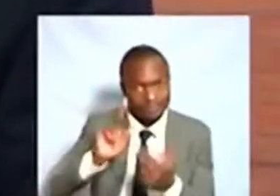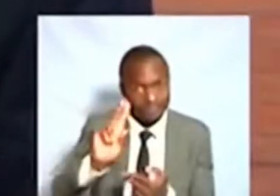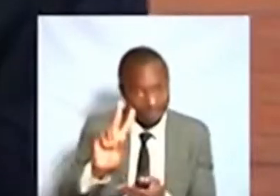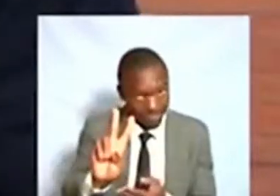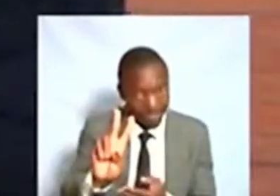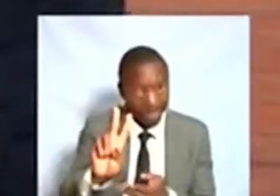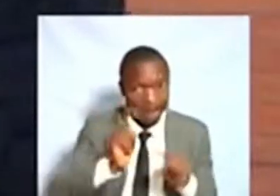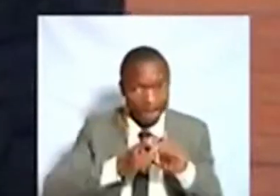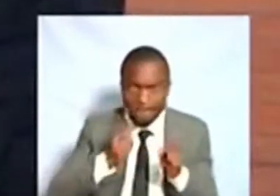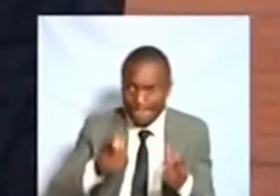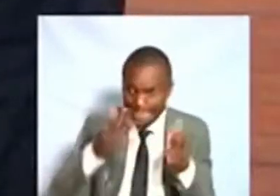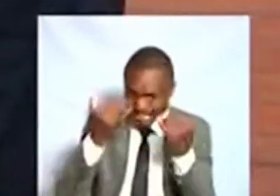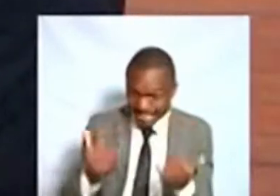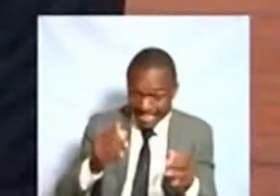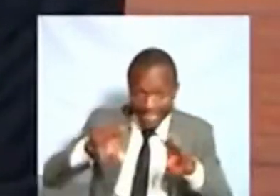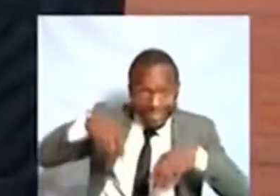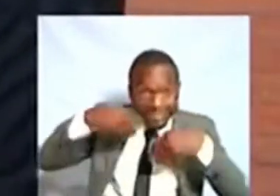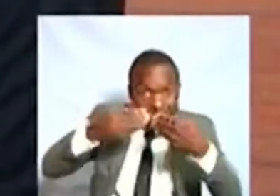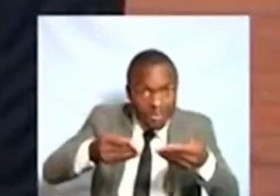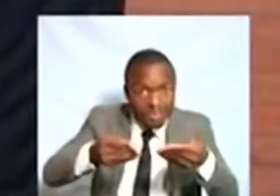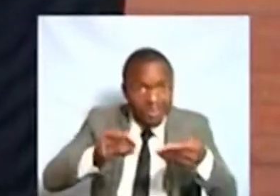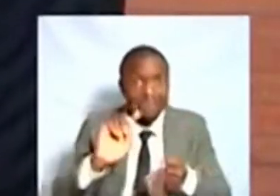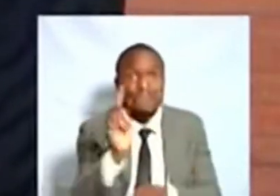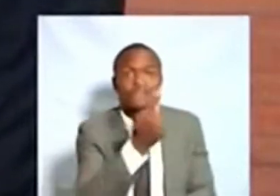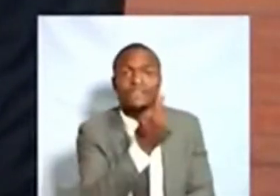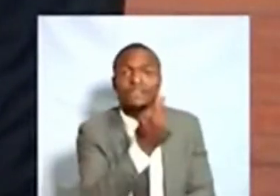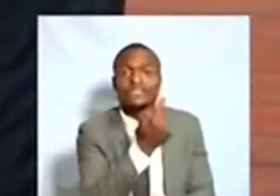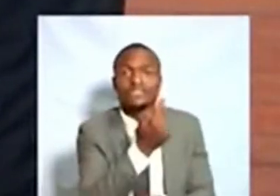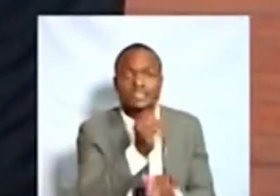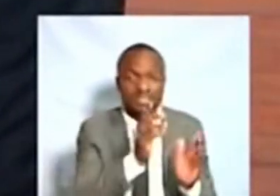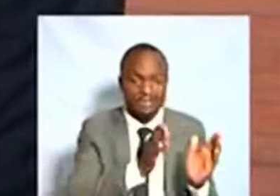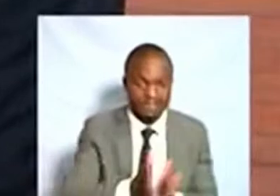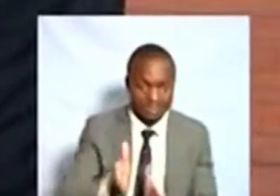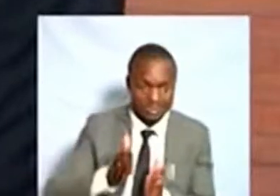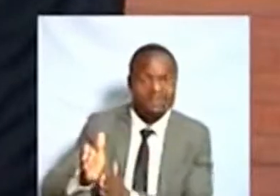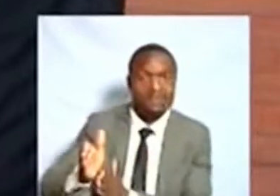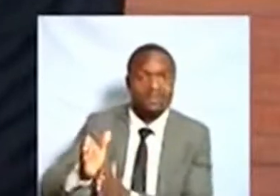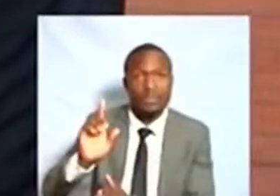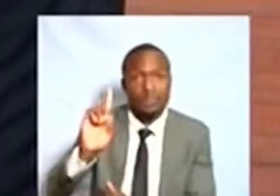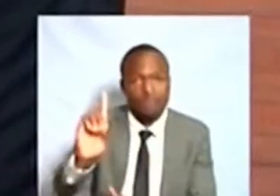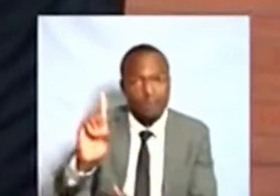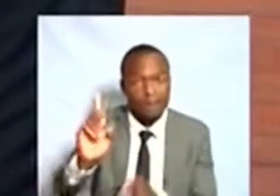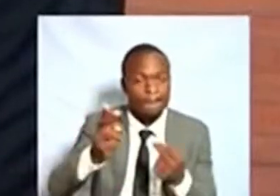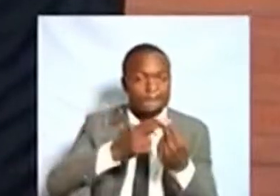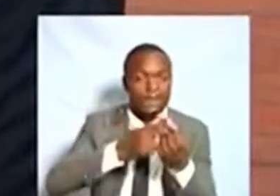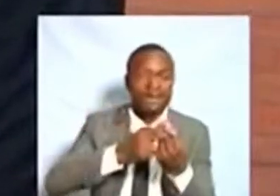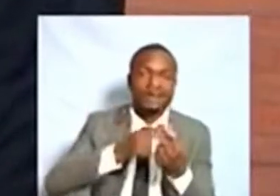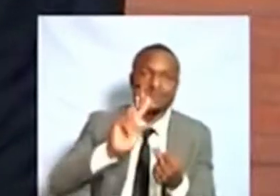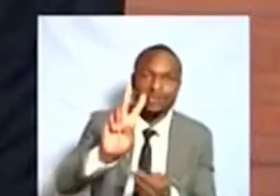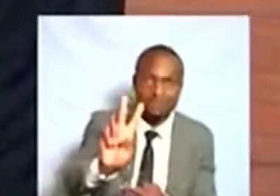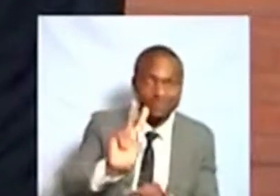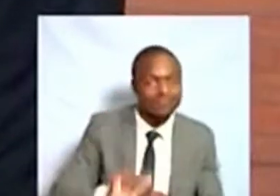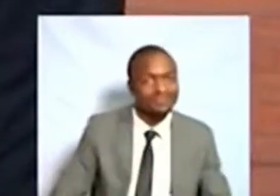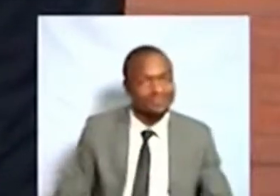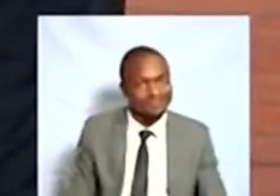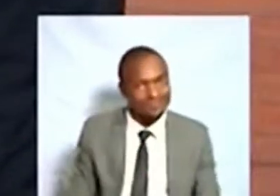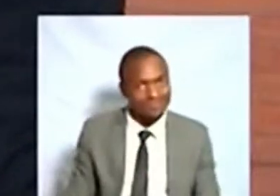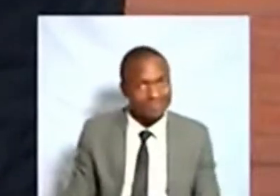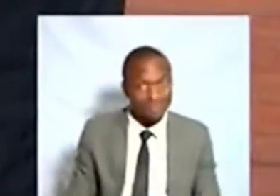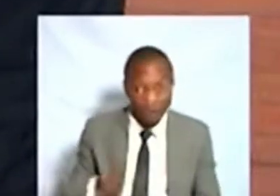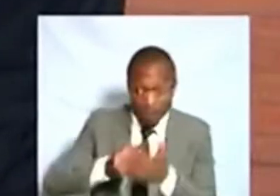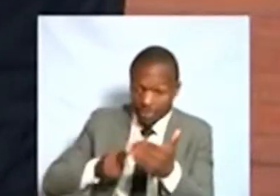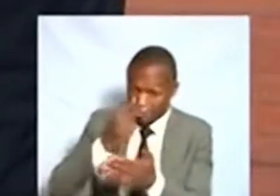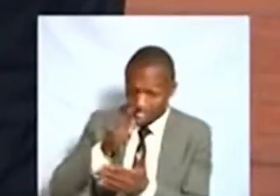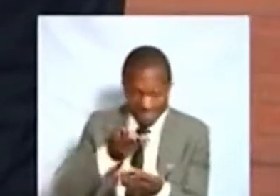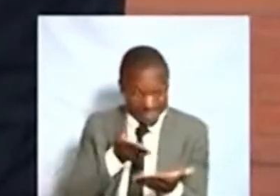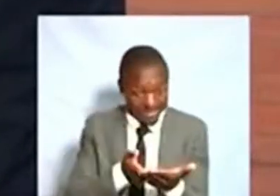Neither have you now provided to say the first scope was for 1x2, because what we are